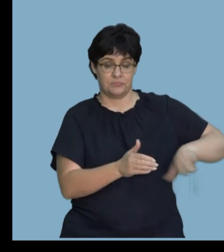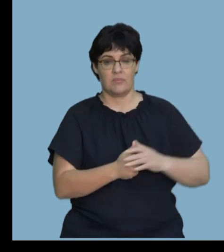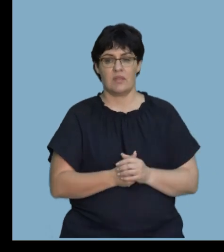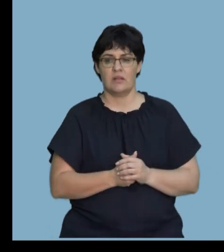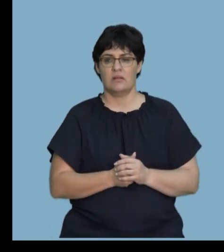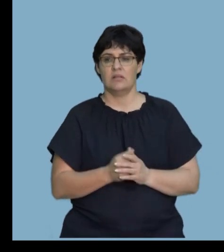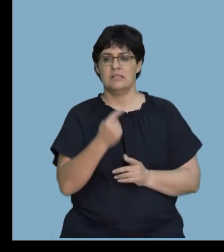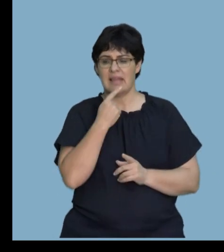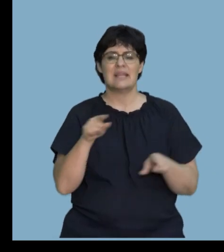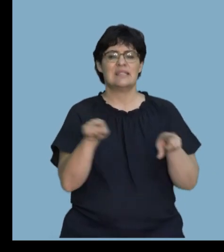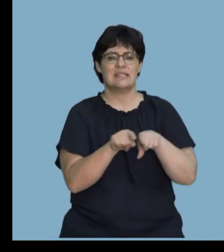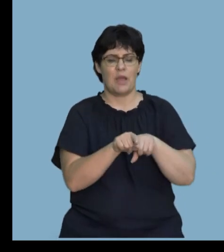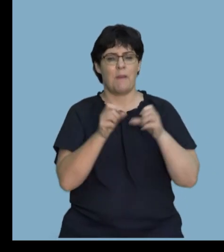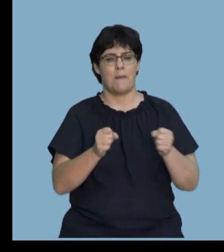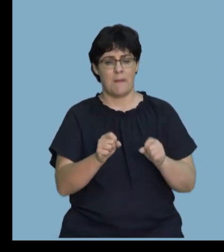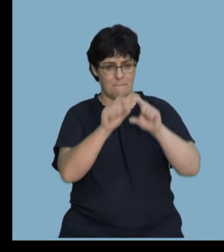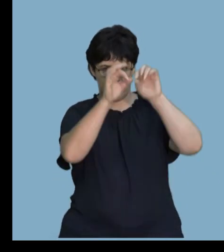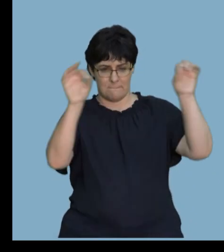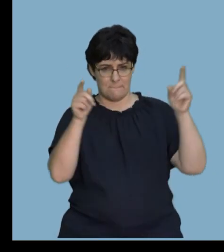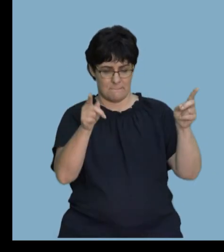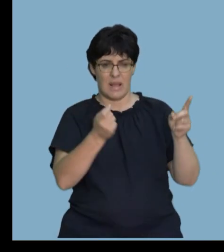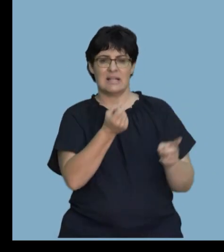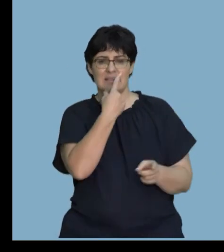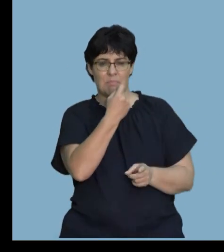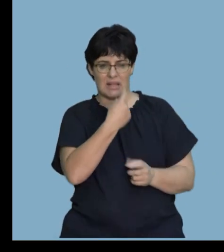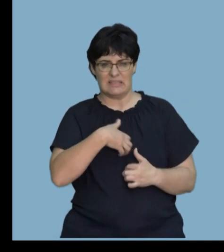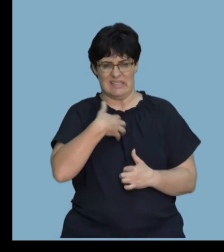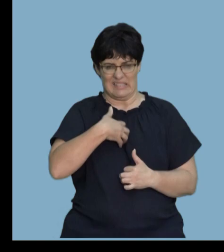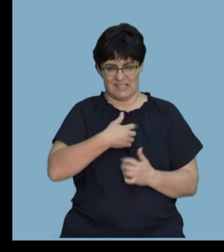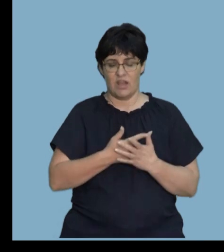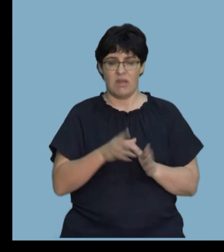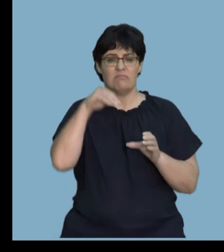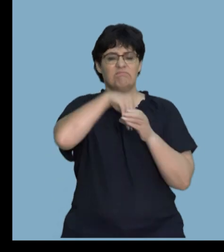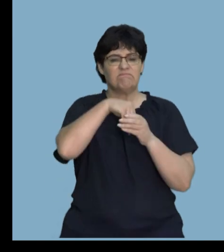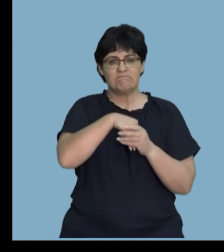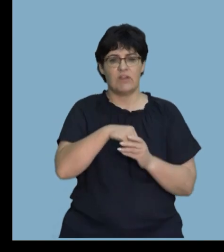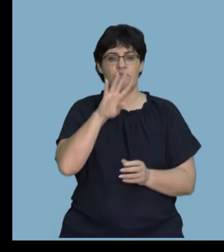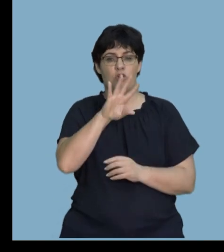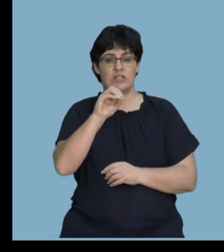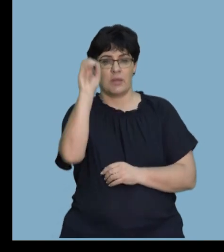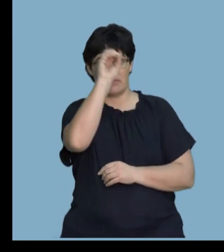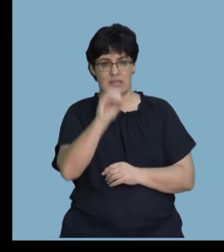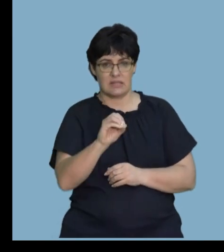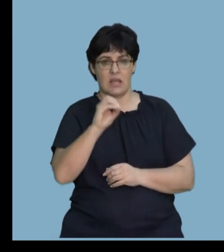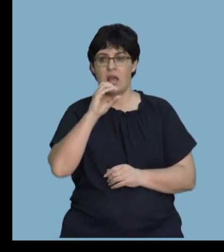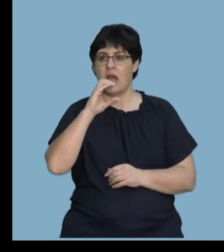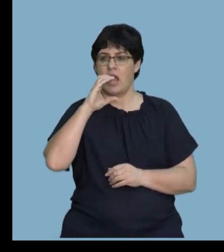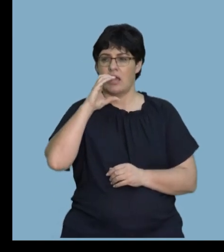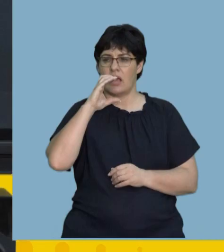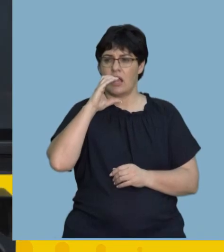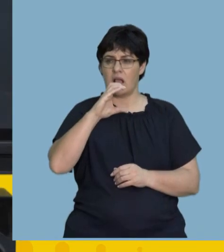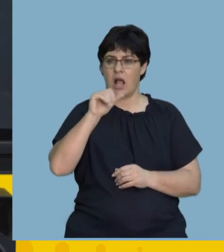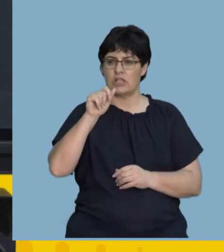the same antacid tablet. We are told that it contains 40% of calcium carbonate. Now let's break that